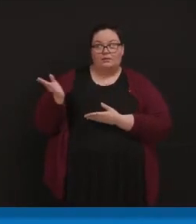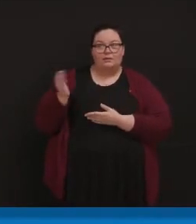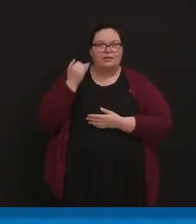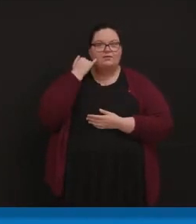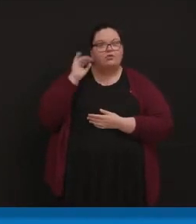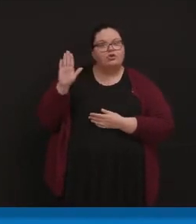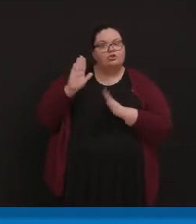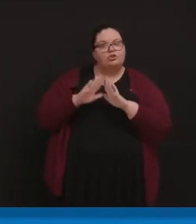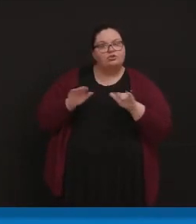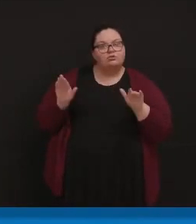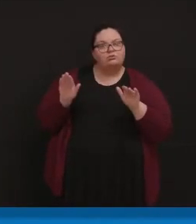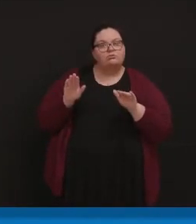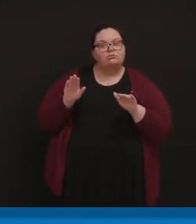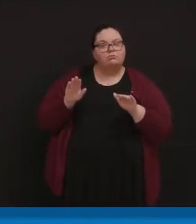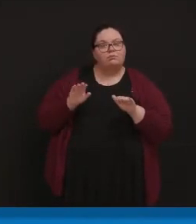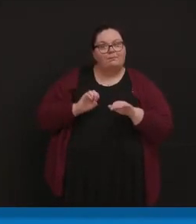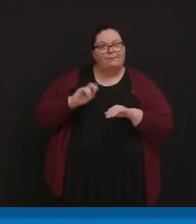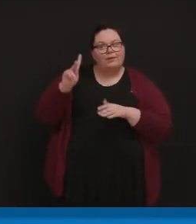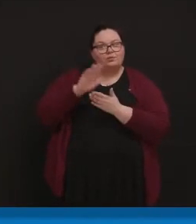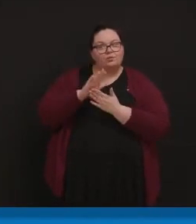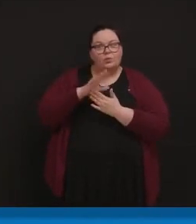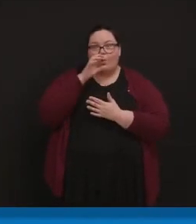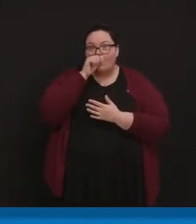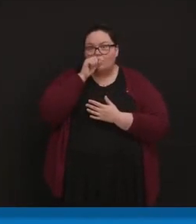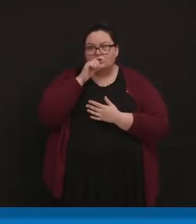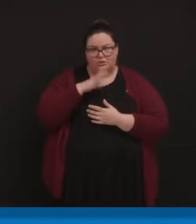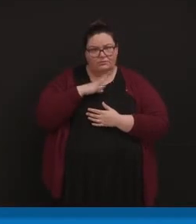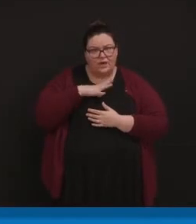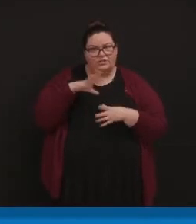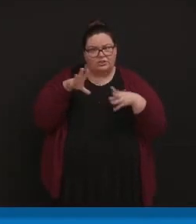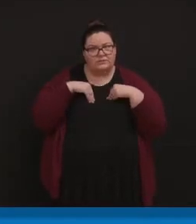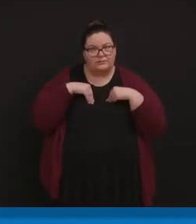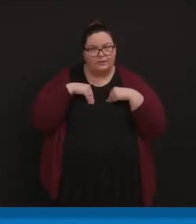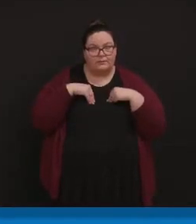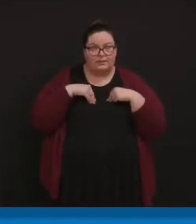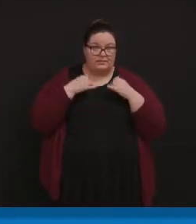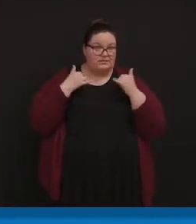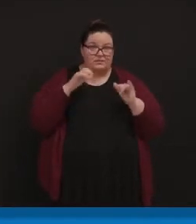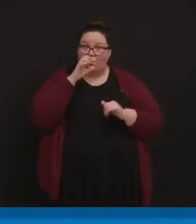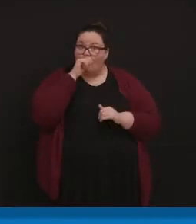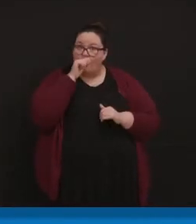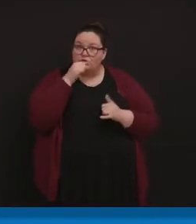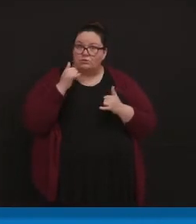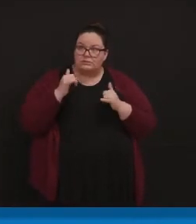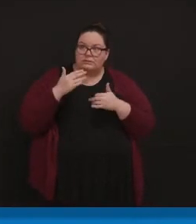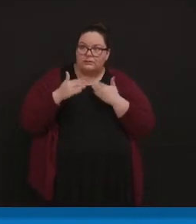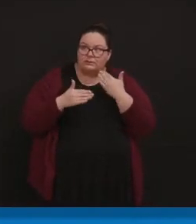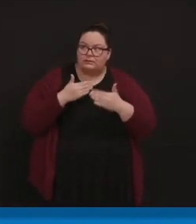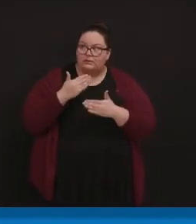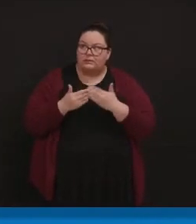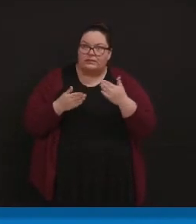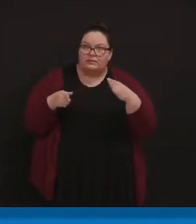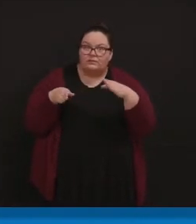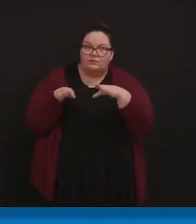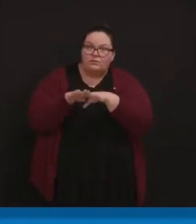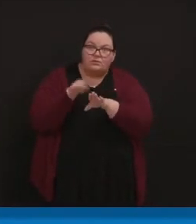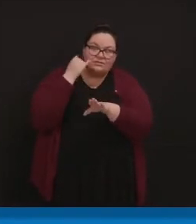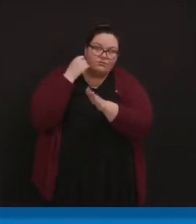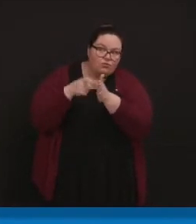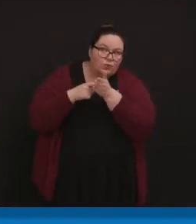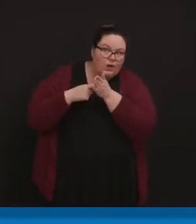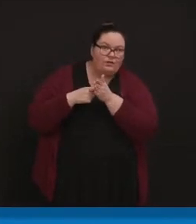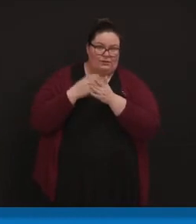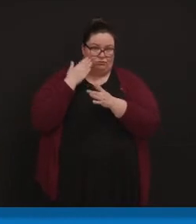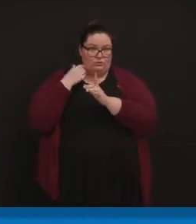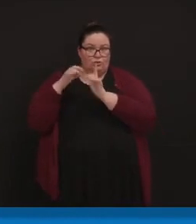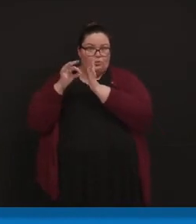Orange, she would have no problem sending them to school in Orange. And you can see that even in Orange, we're taking steps to close schools when we have to, for short or